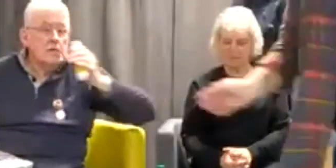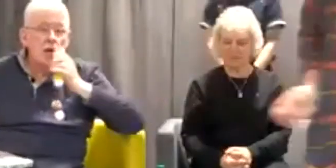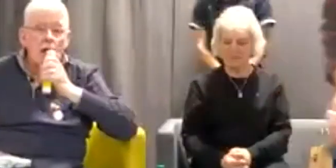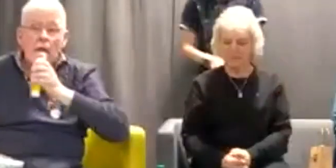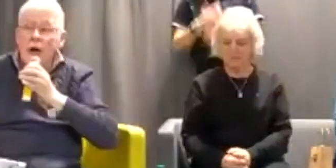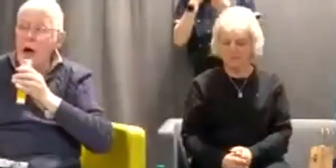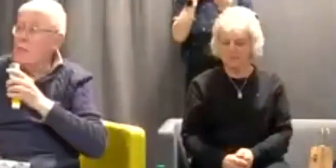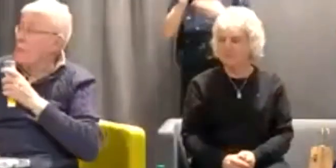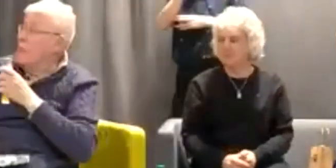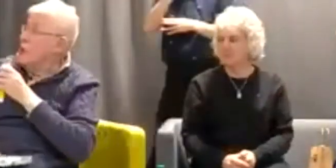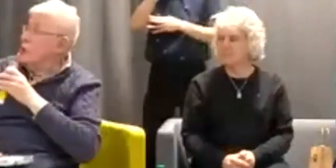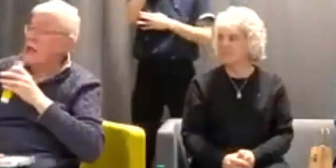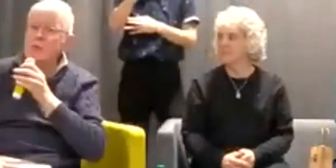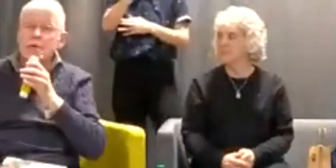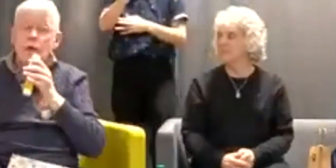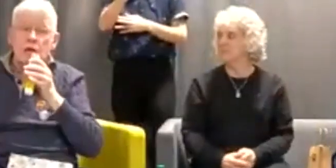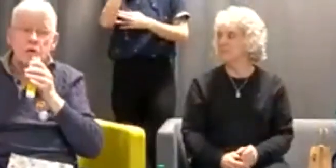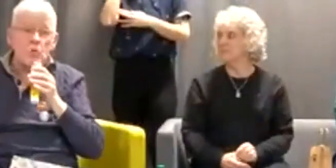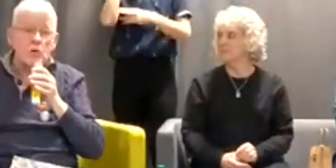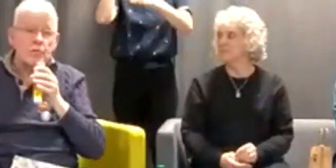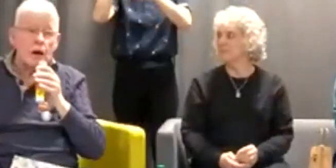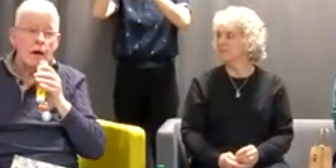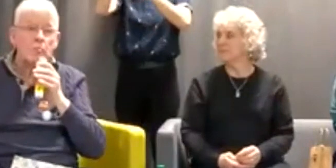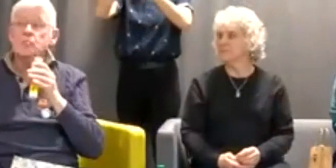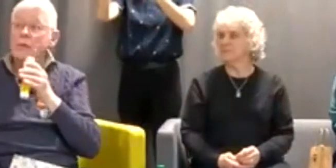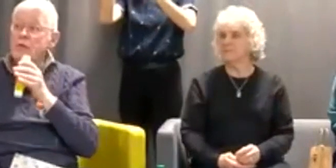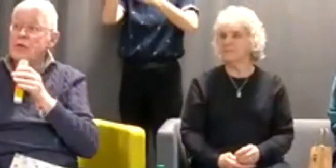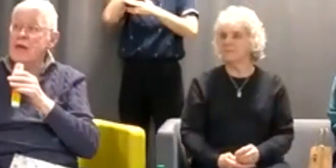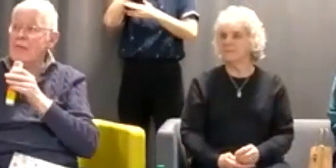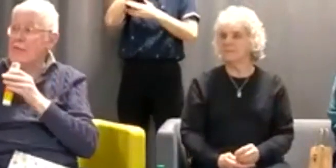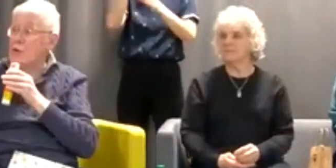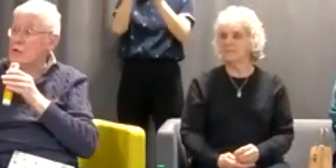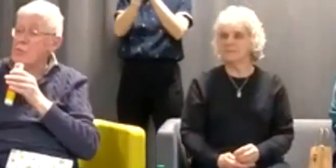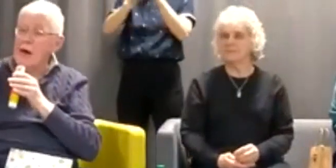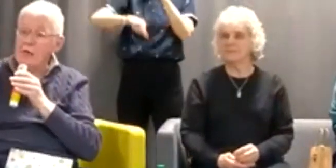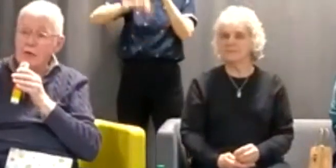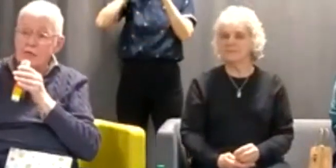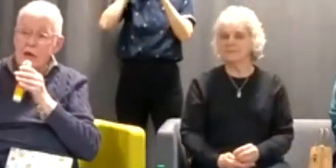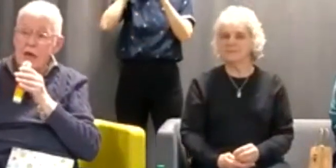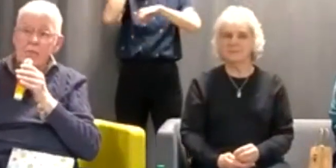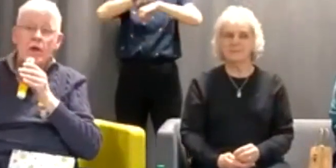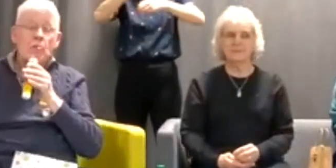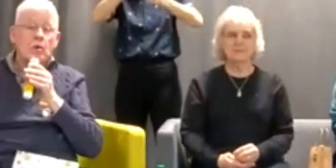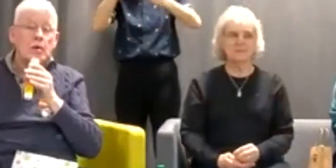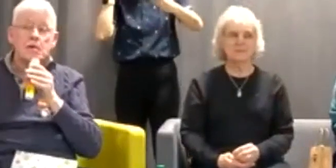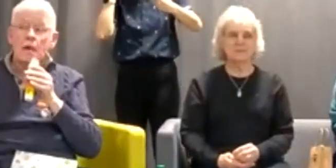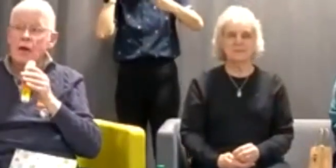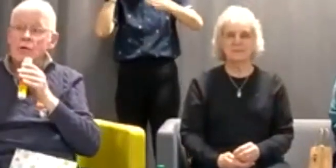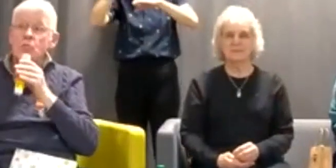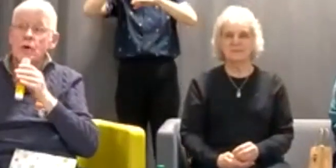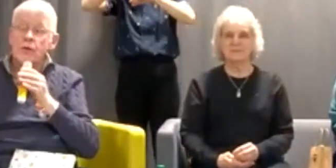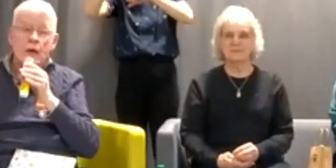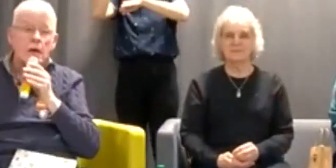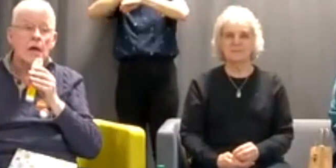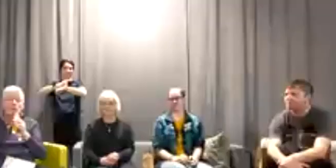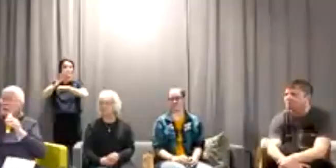you, Jessica. For next week's Aging with Pride, which will be the day before St. Patrick's Day, we're going to